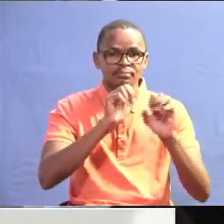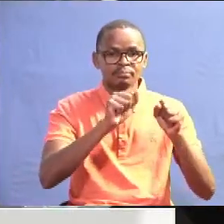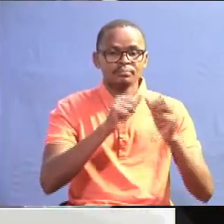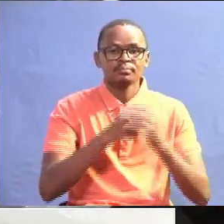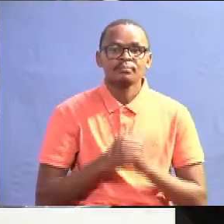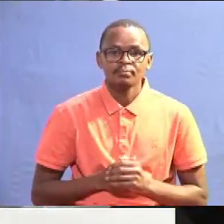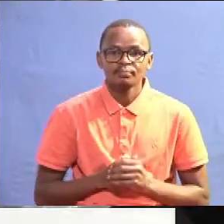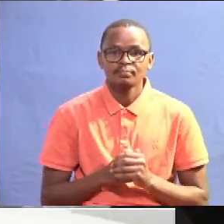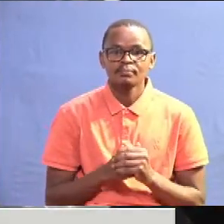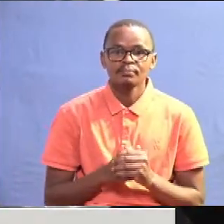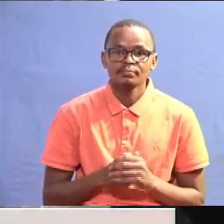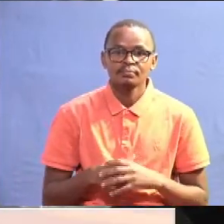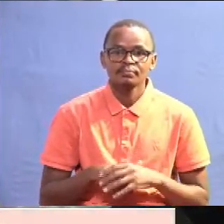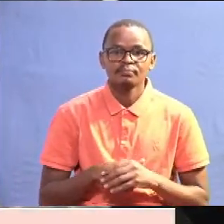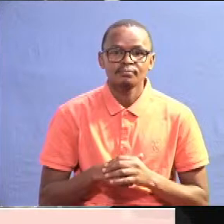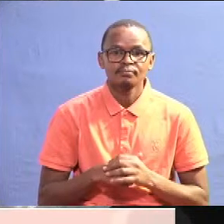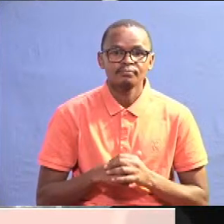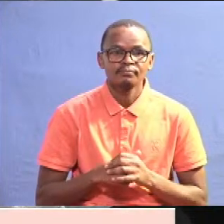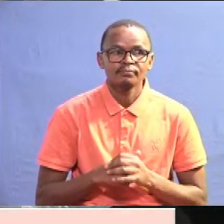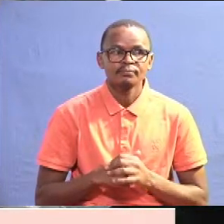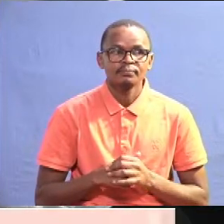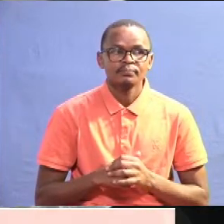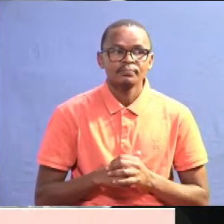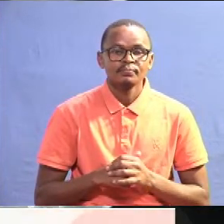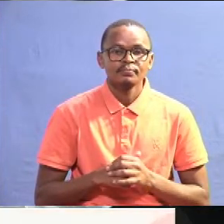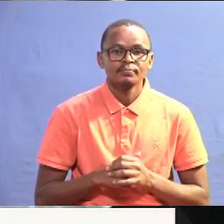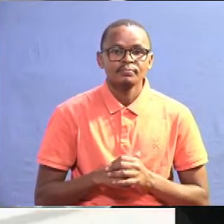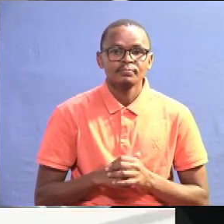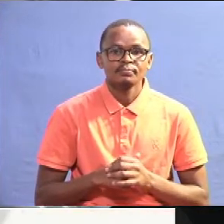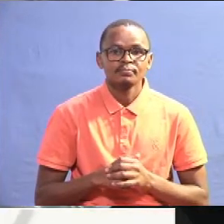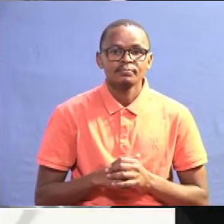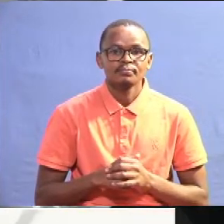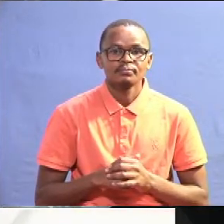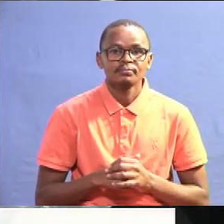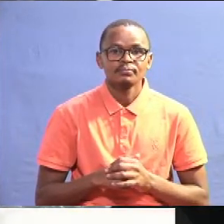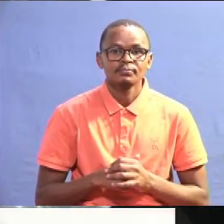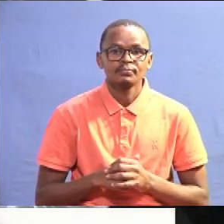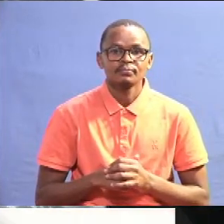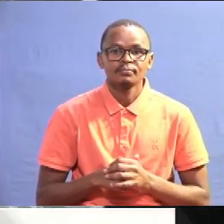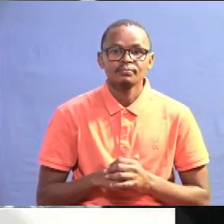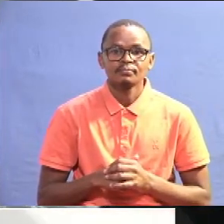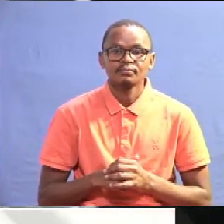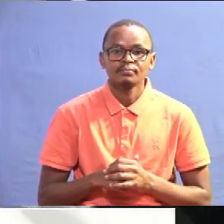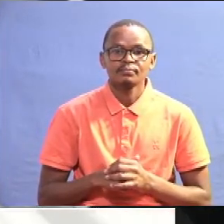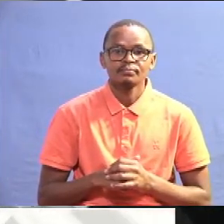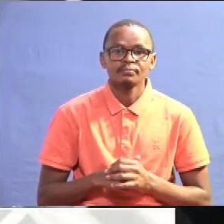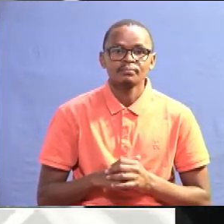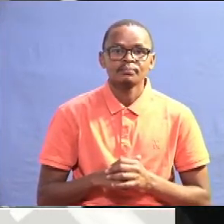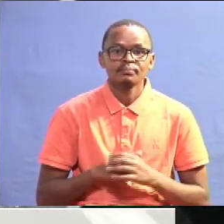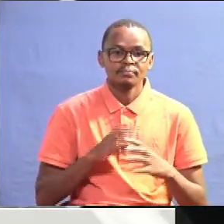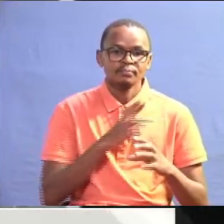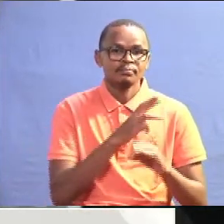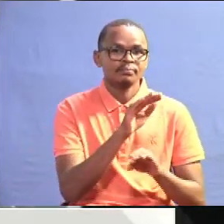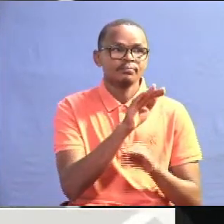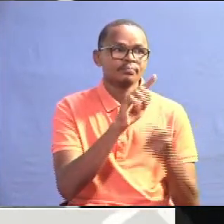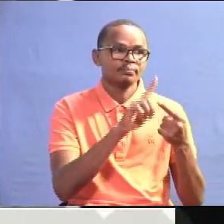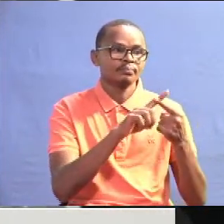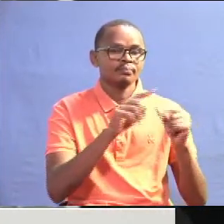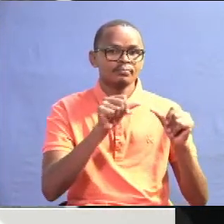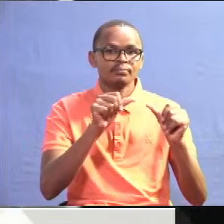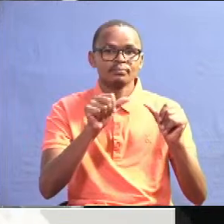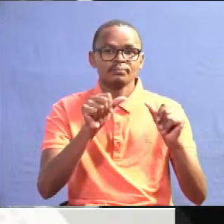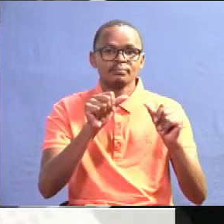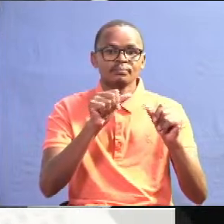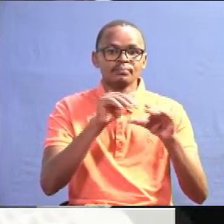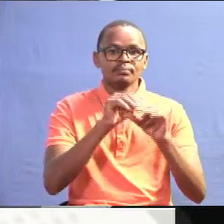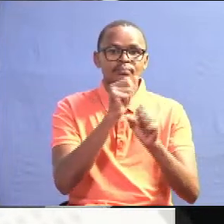Your leadership and commitment have been instrumental in reaching this crucial step. However, we urge you to continue your efforts